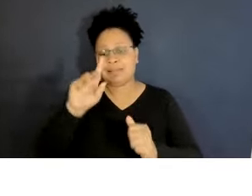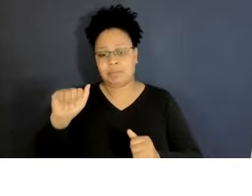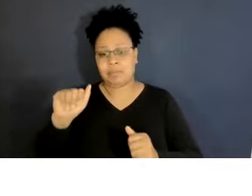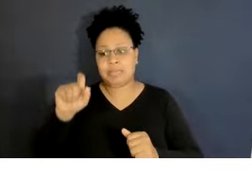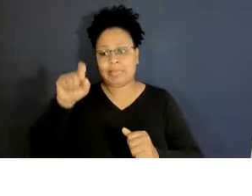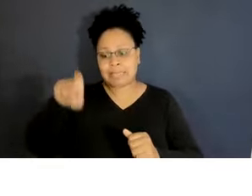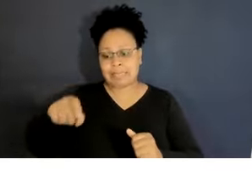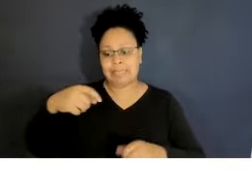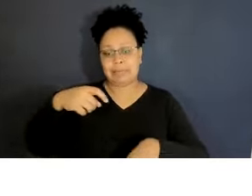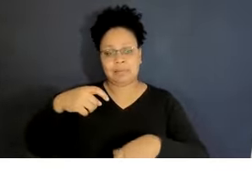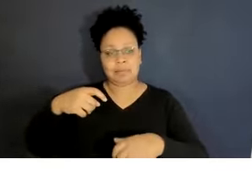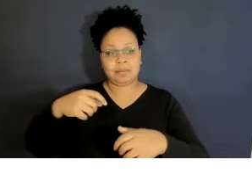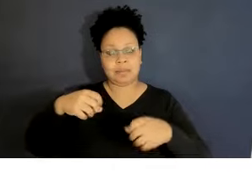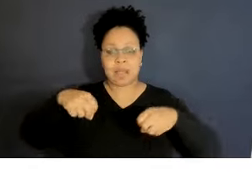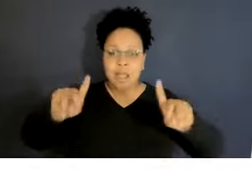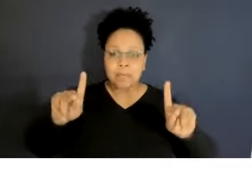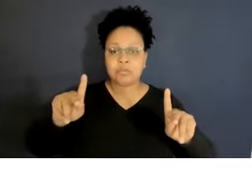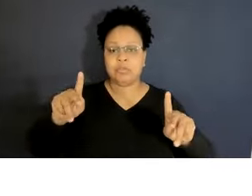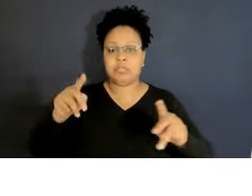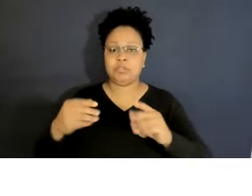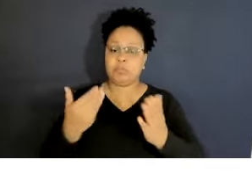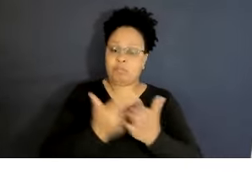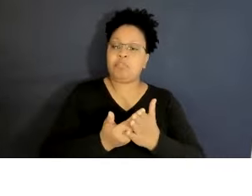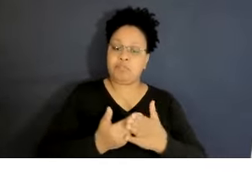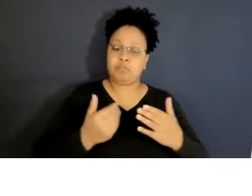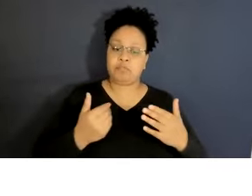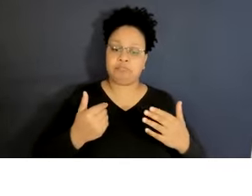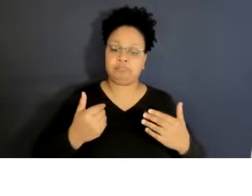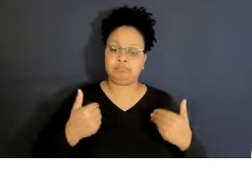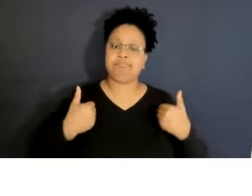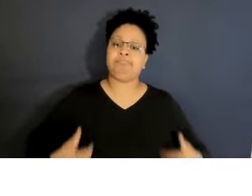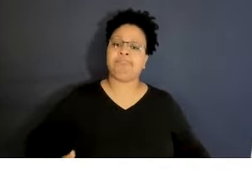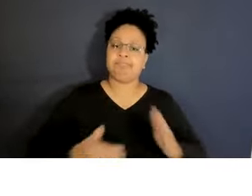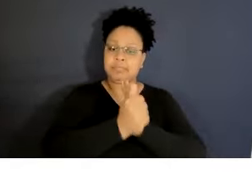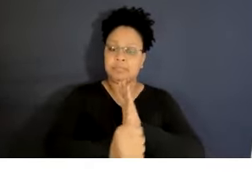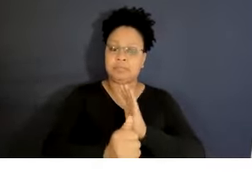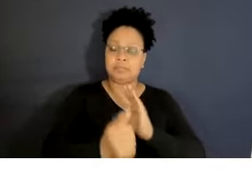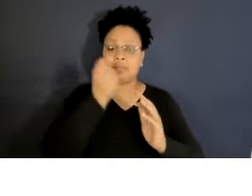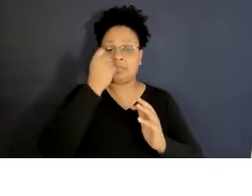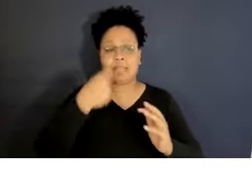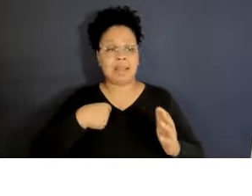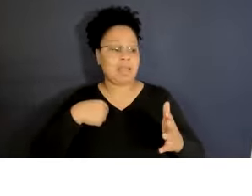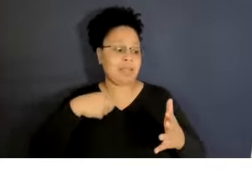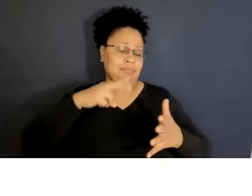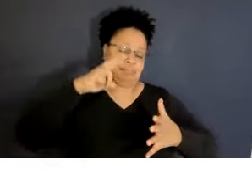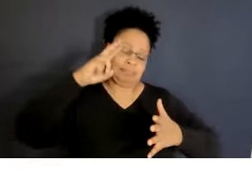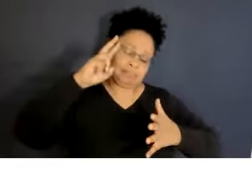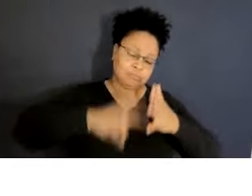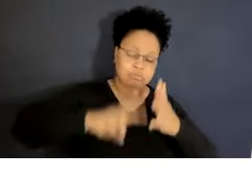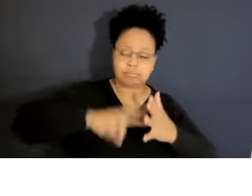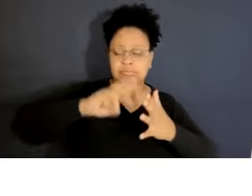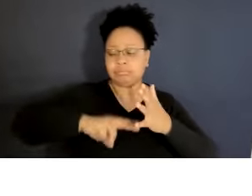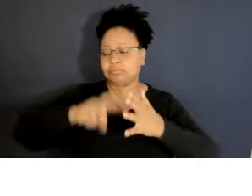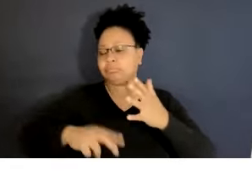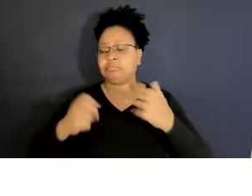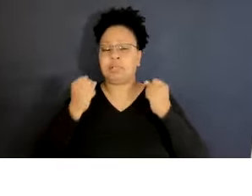better hands-on person, and I am at reading a lot of books. I